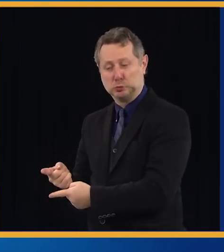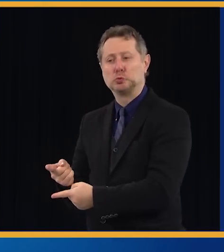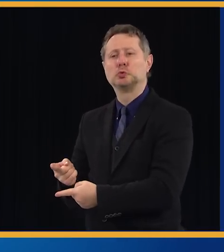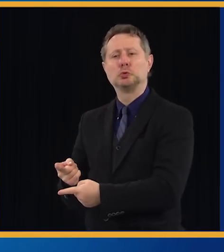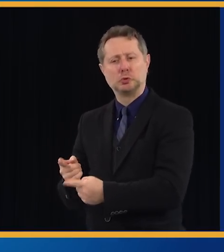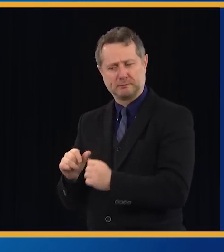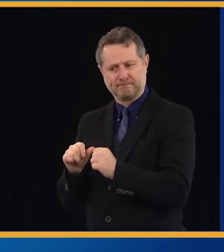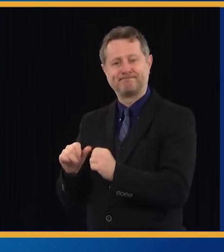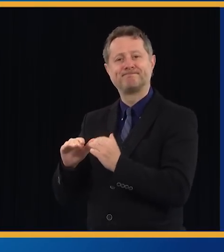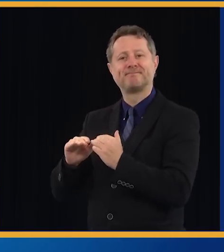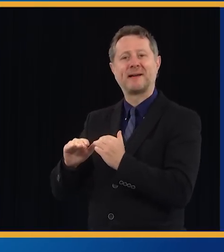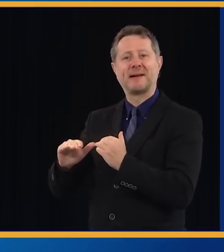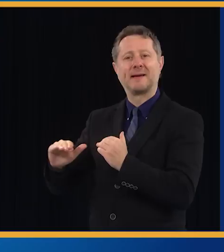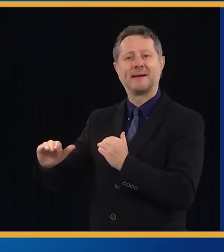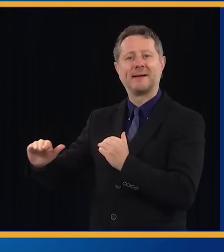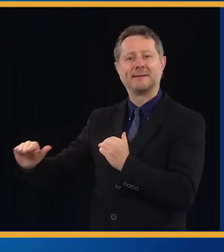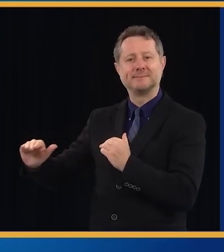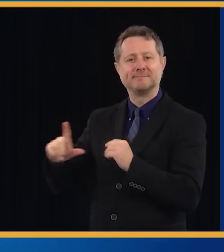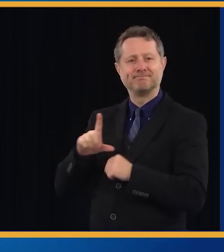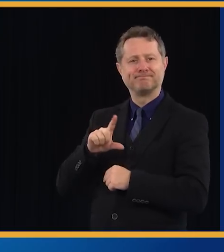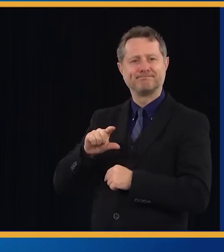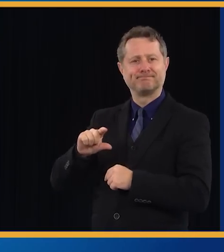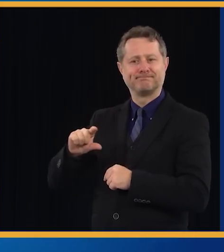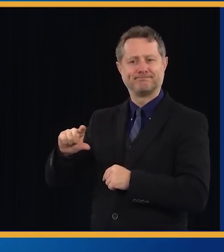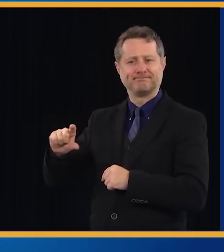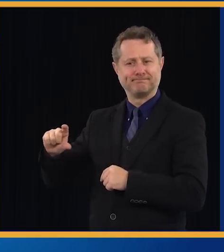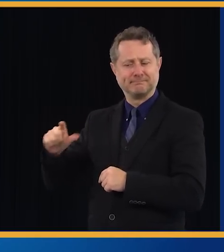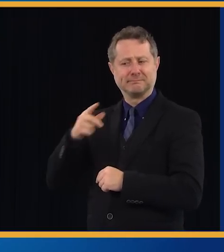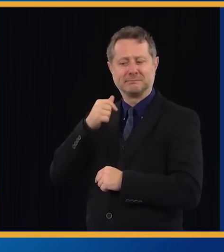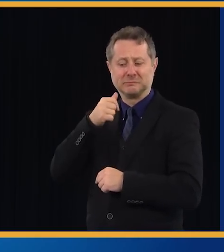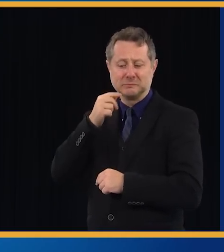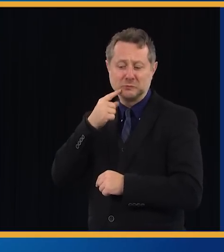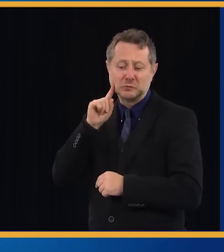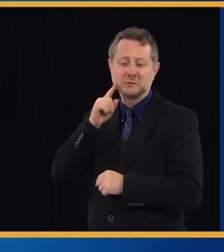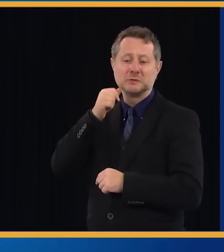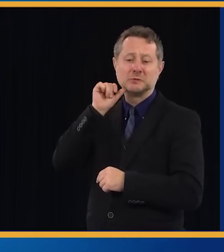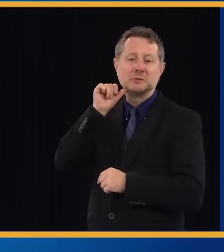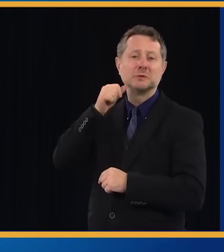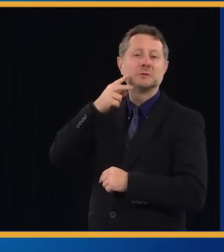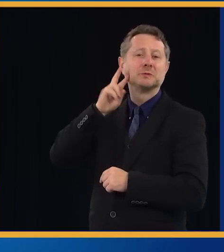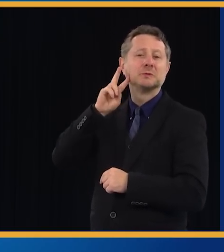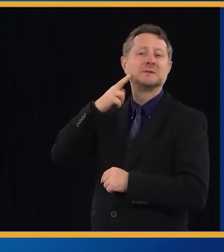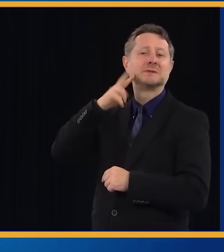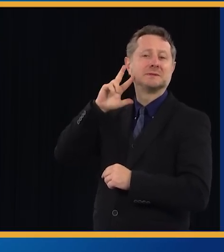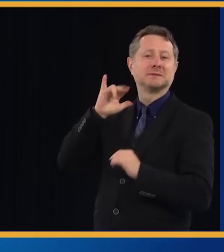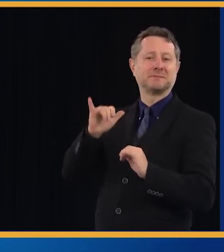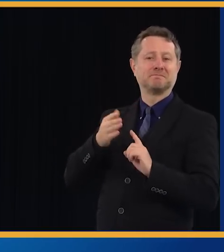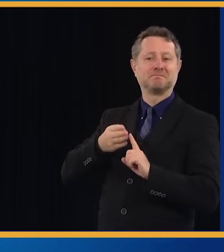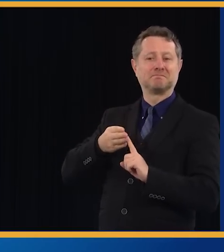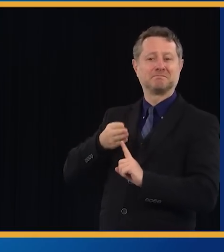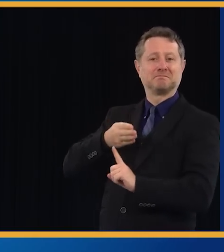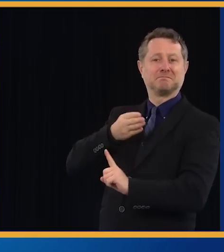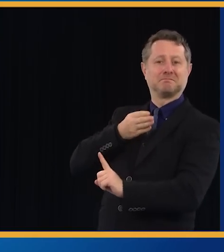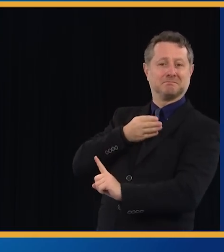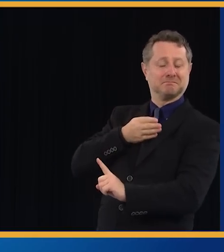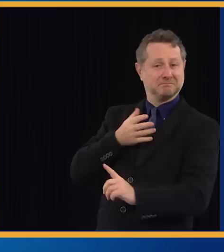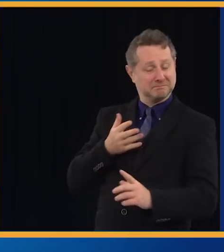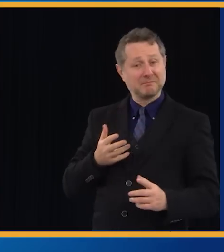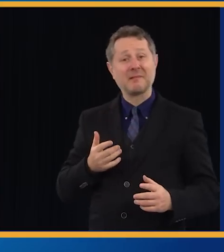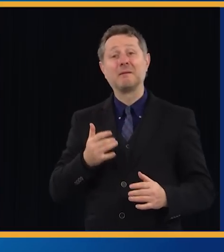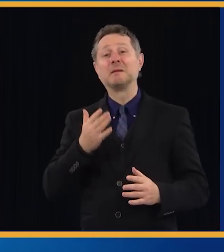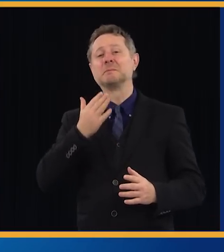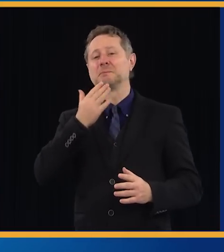days. So that's the best indicator of how containment is working and how